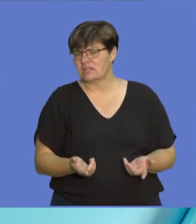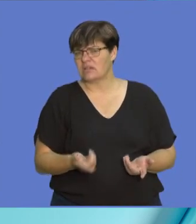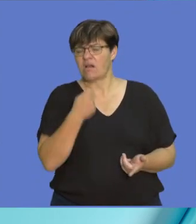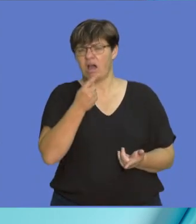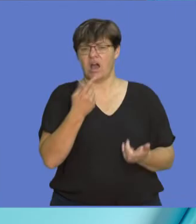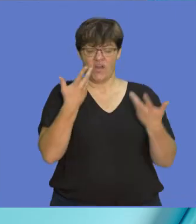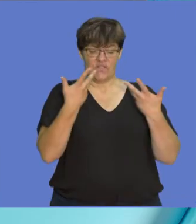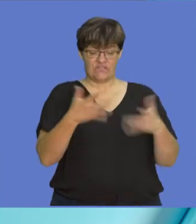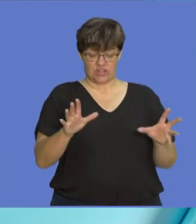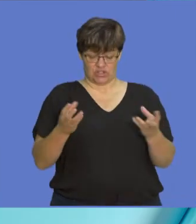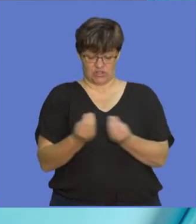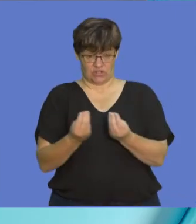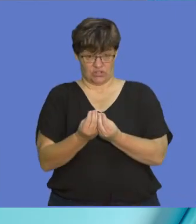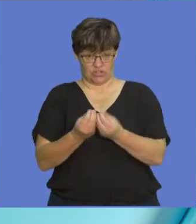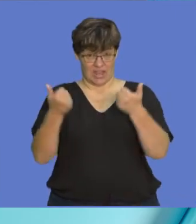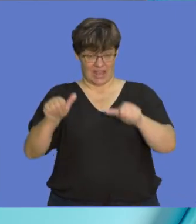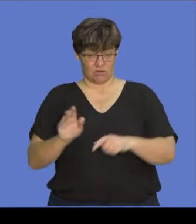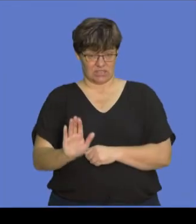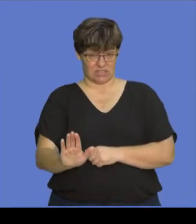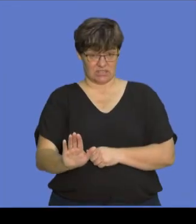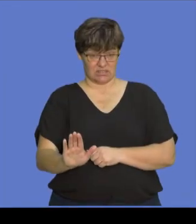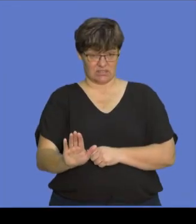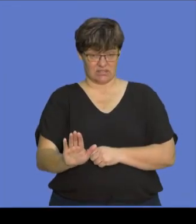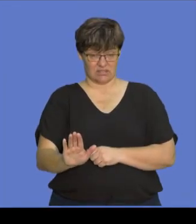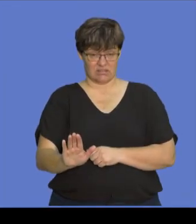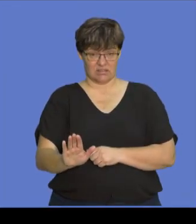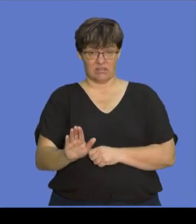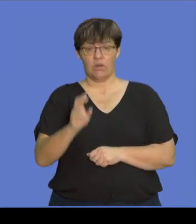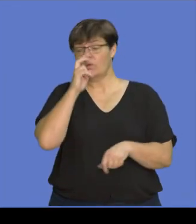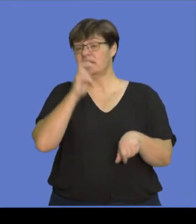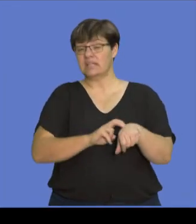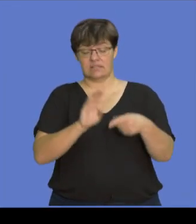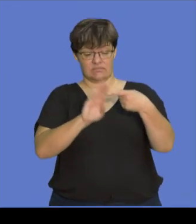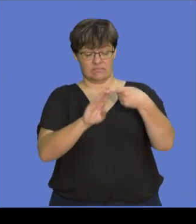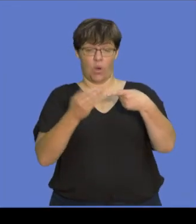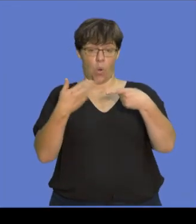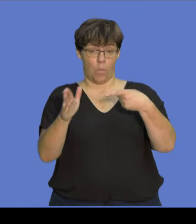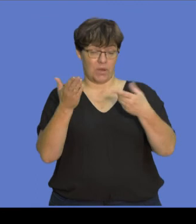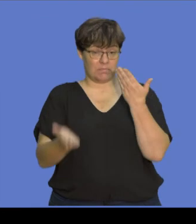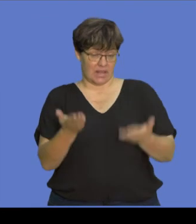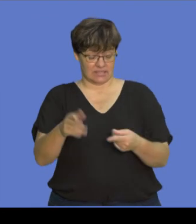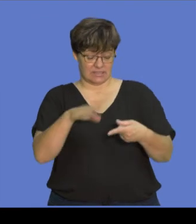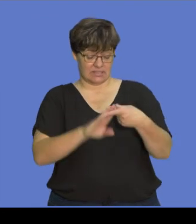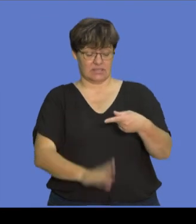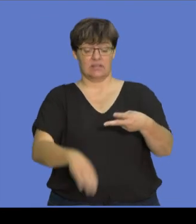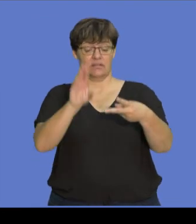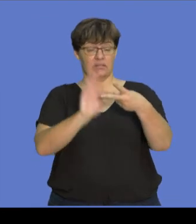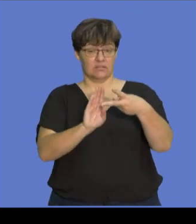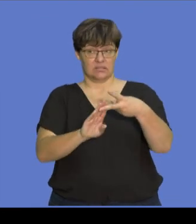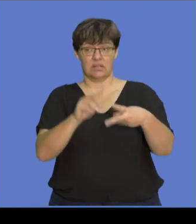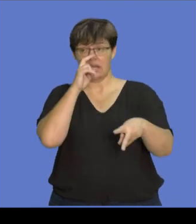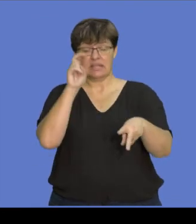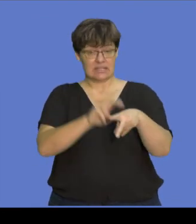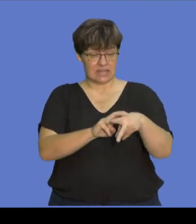goods stock account? Remember, guys, you need one, your opening balance. You need the work in